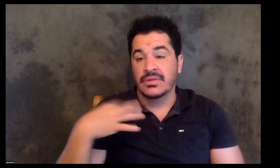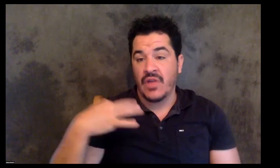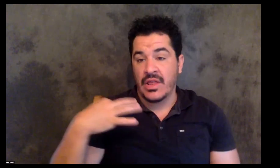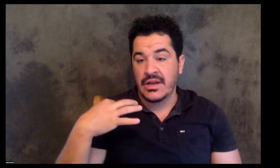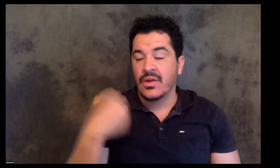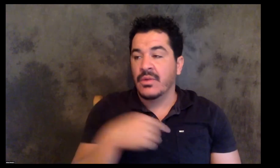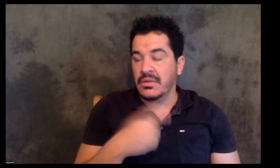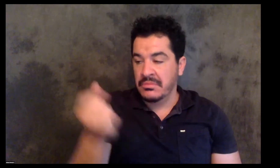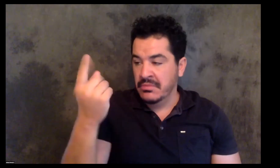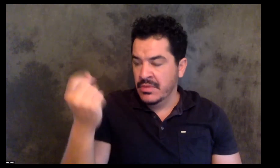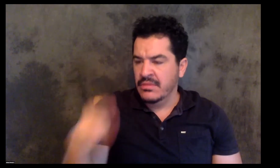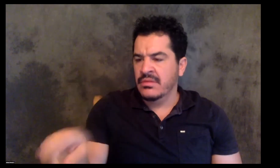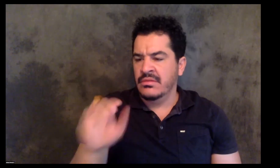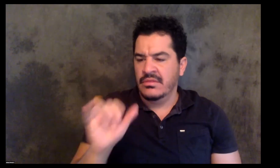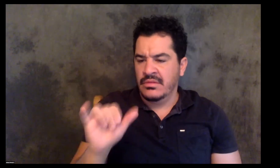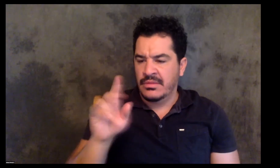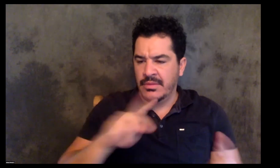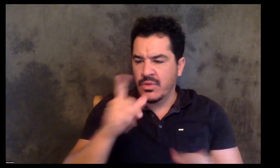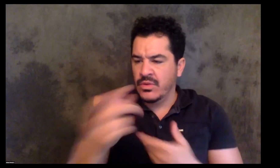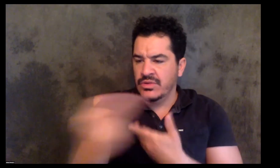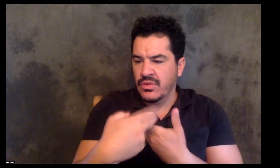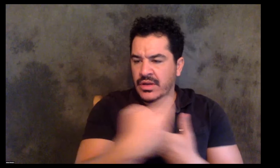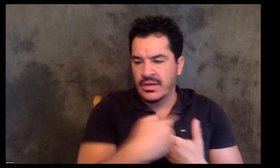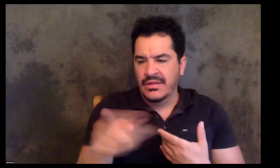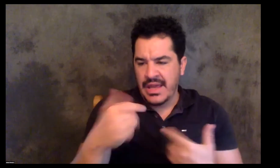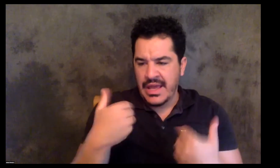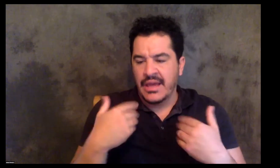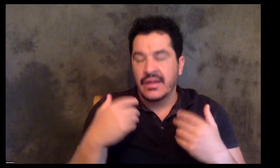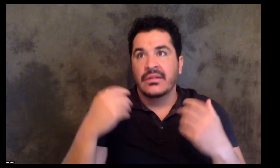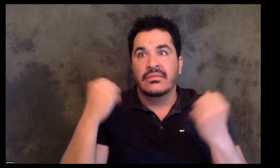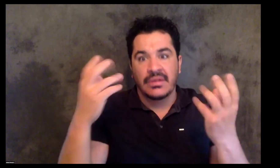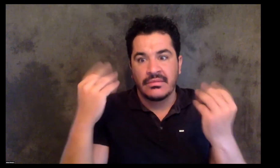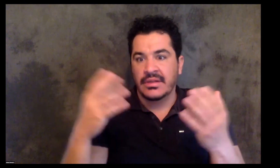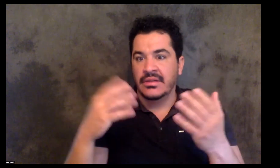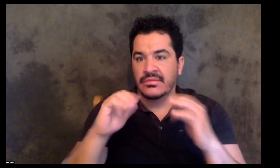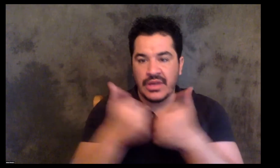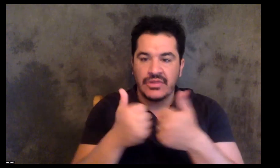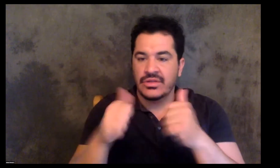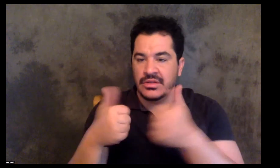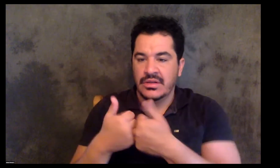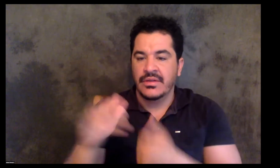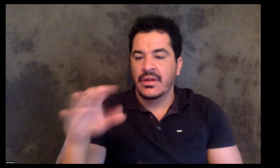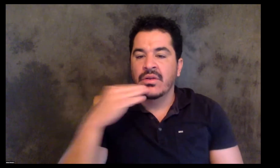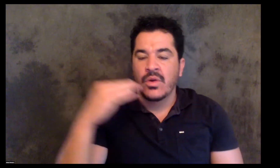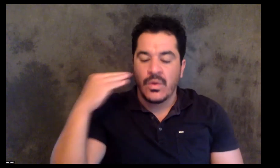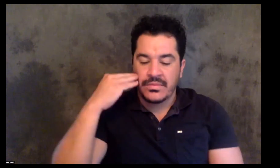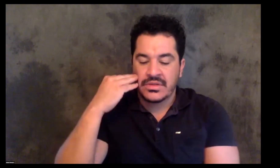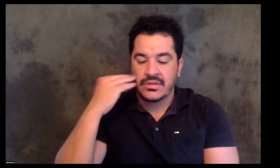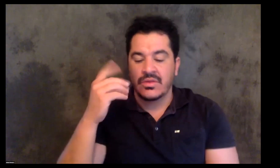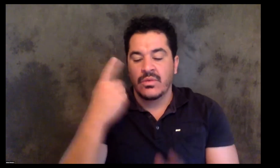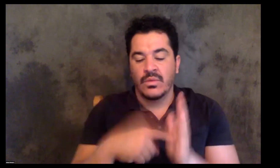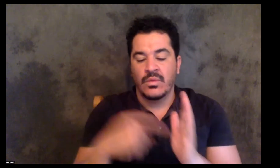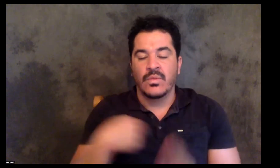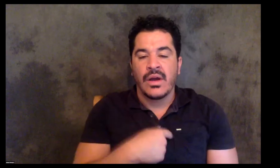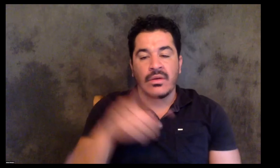people who were coming to this club faced tremendous amount of adversity at home. And what we needed to do, or what we were being asked to do as a club, was respond